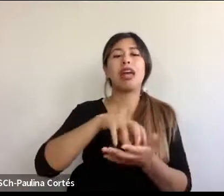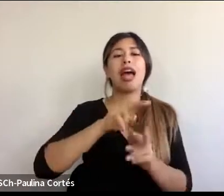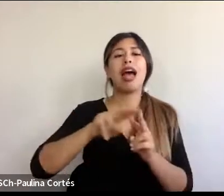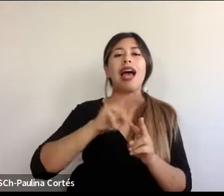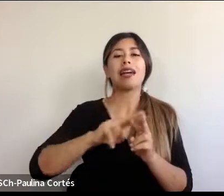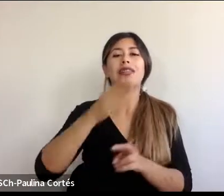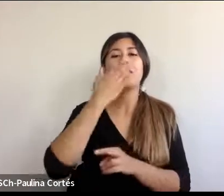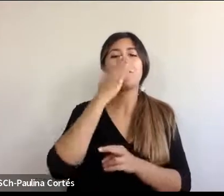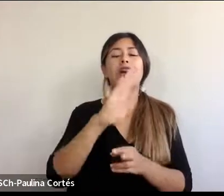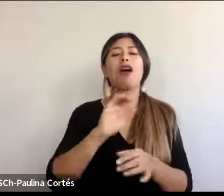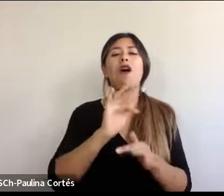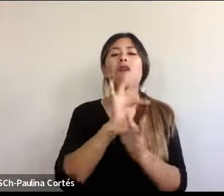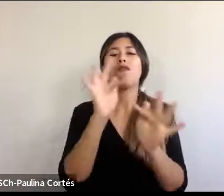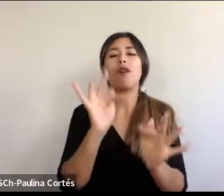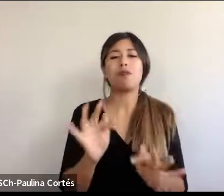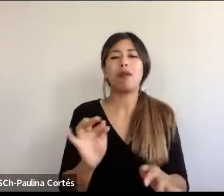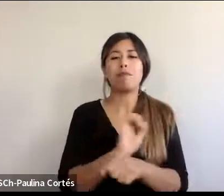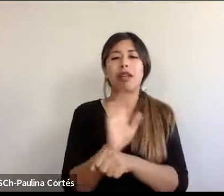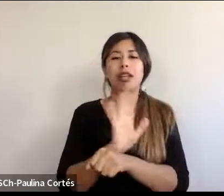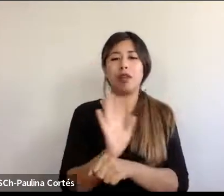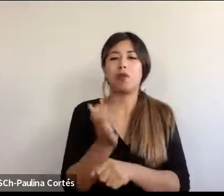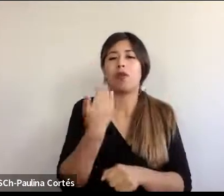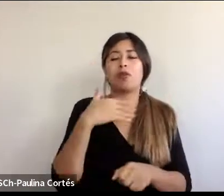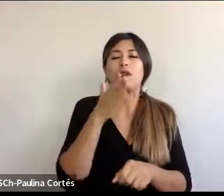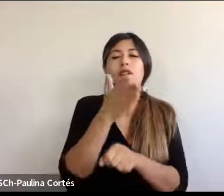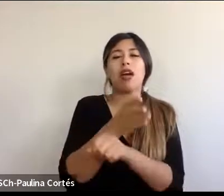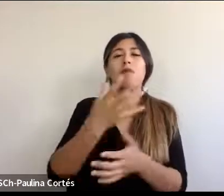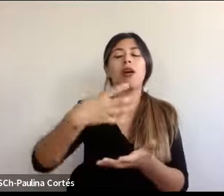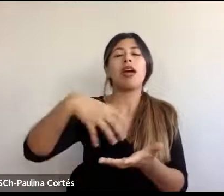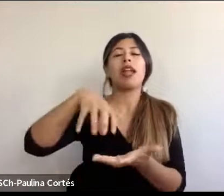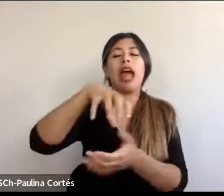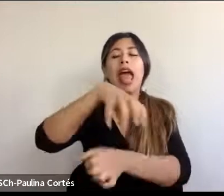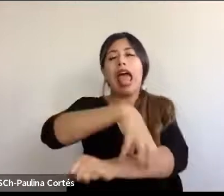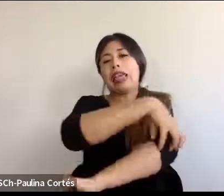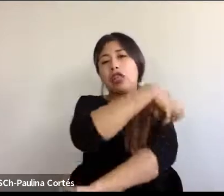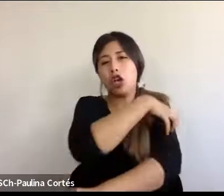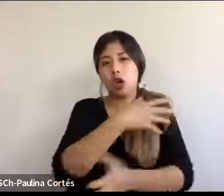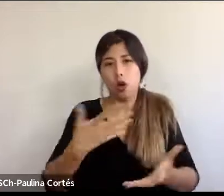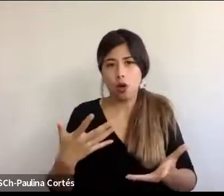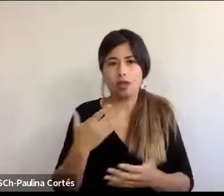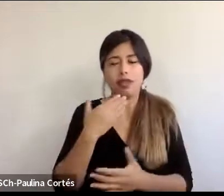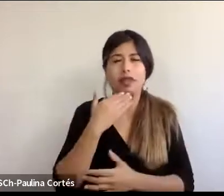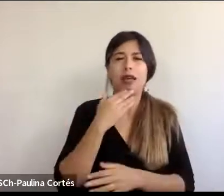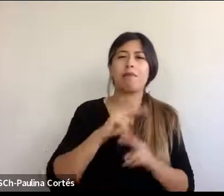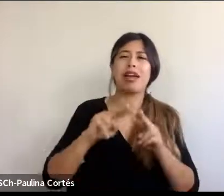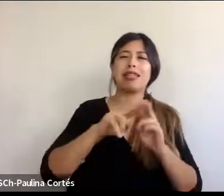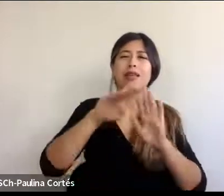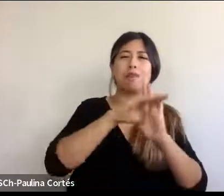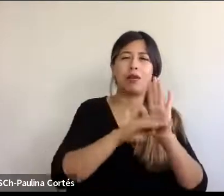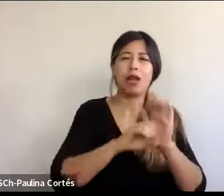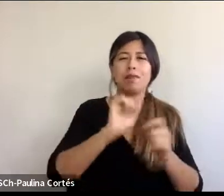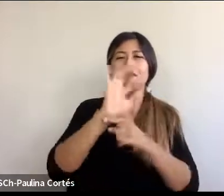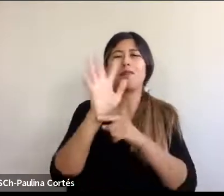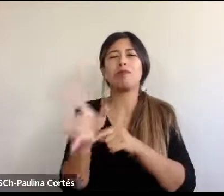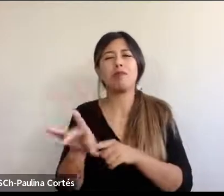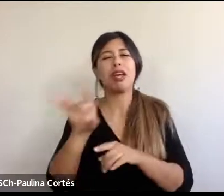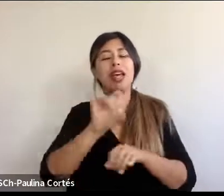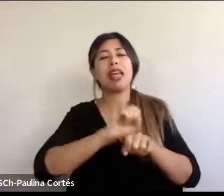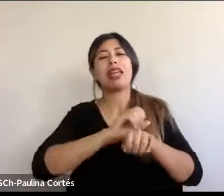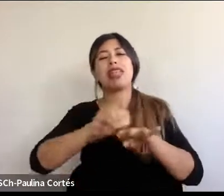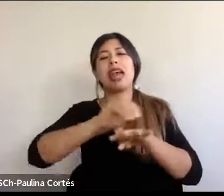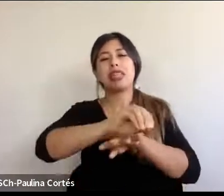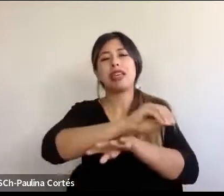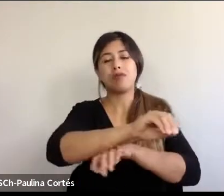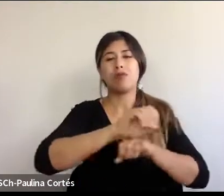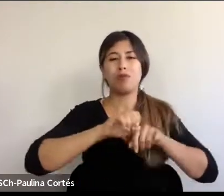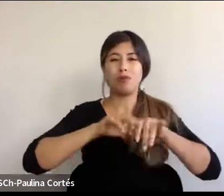Get Your Audience is actually like alternative distribution program, which actually gives the films from certain films